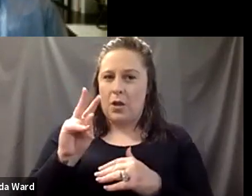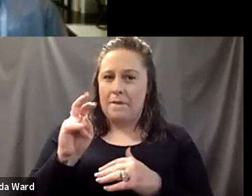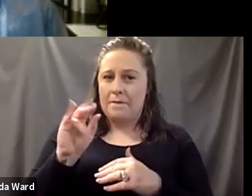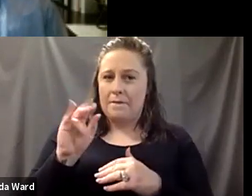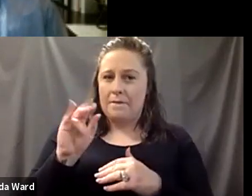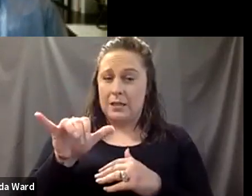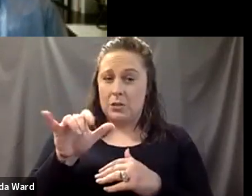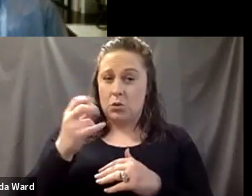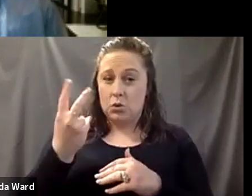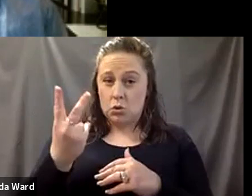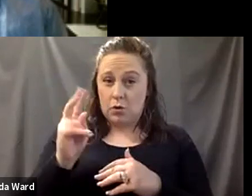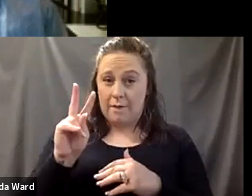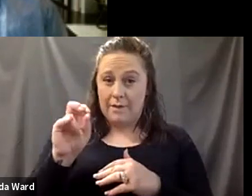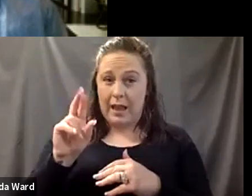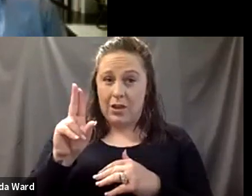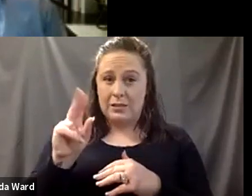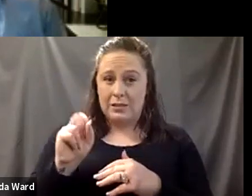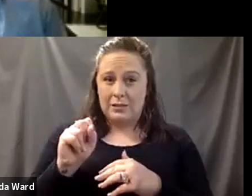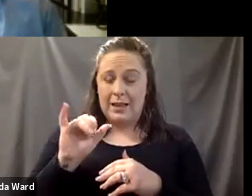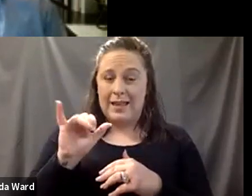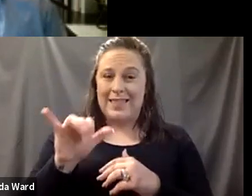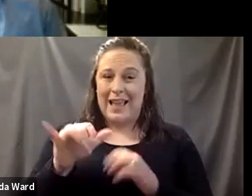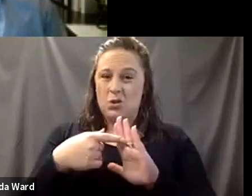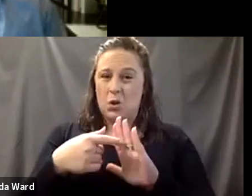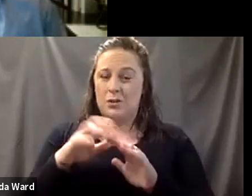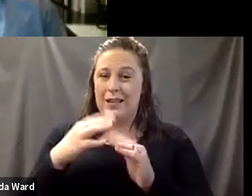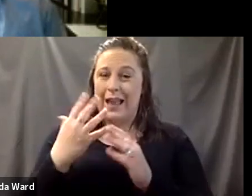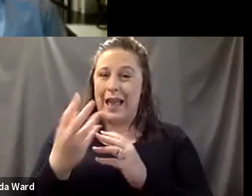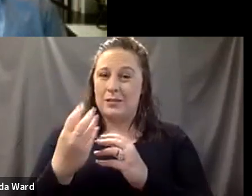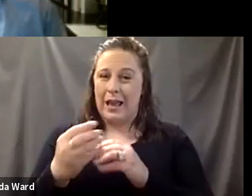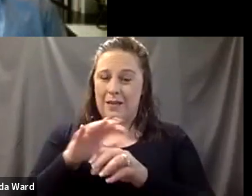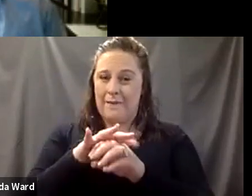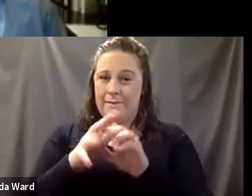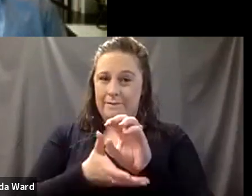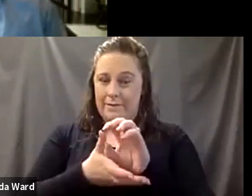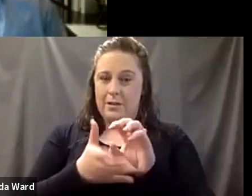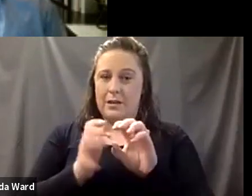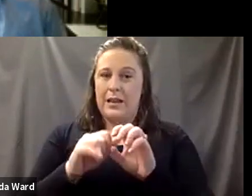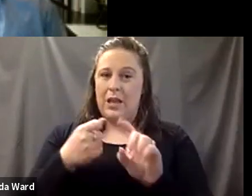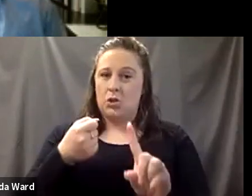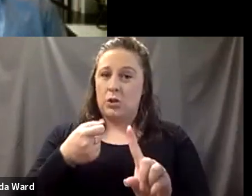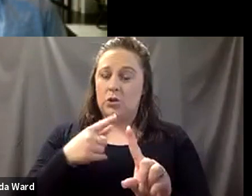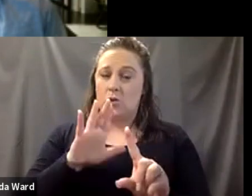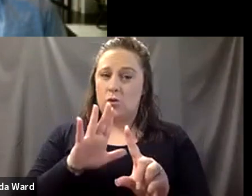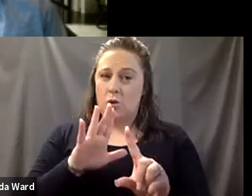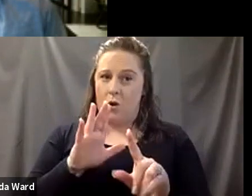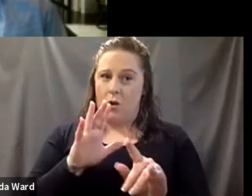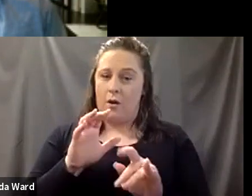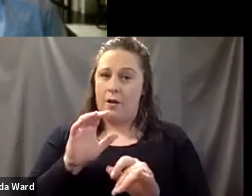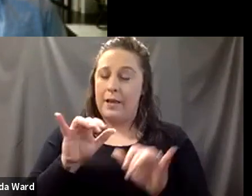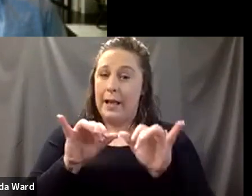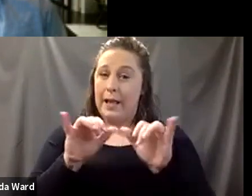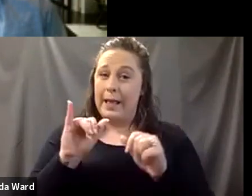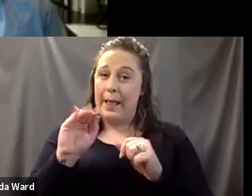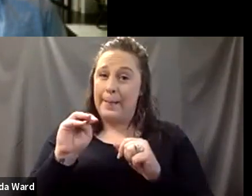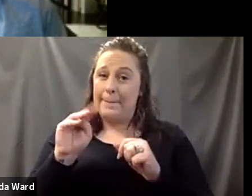that spike protein shows up on the outside of your cells that have been immunized, and it triggers your immune system to say, I don't recognize this. I